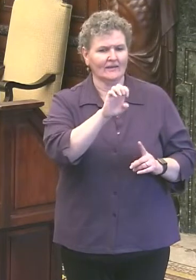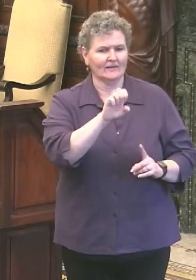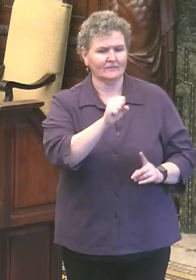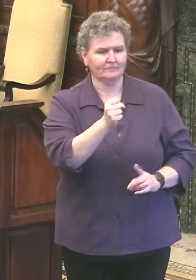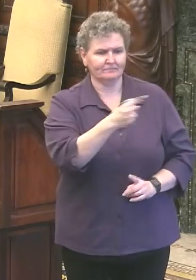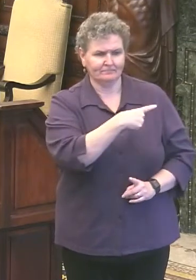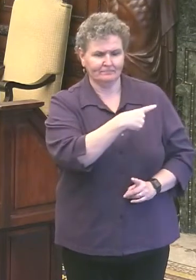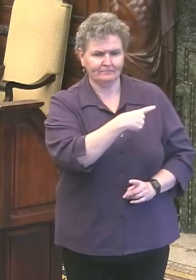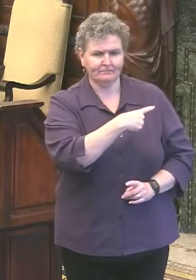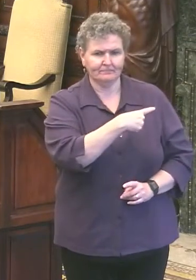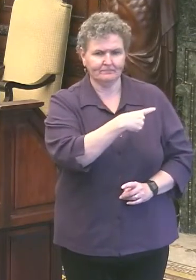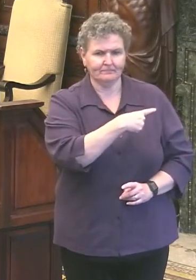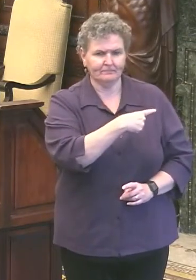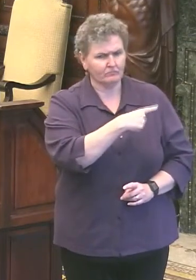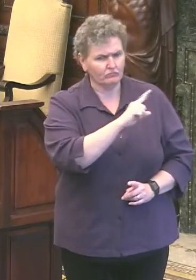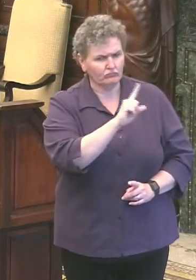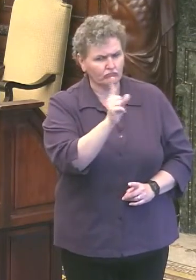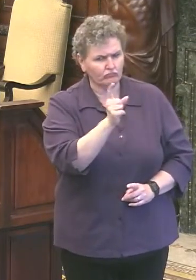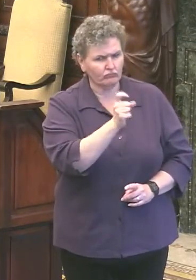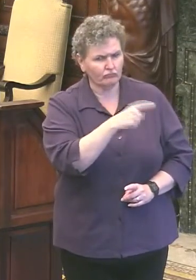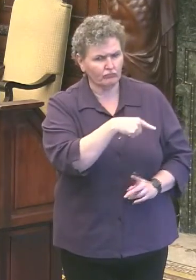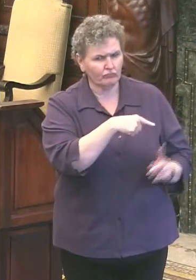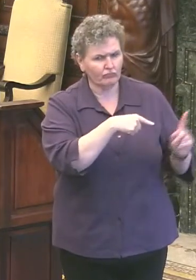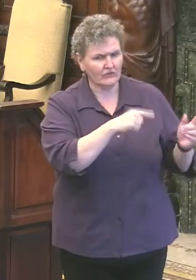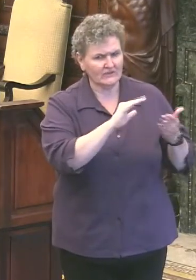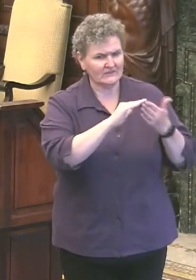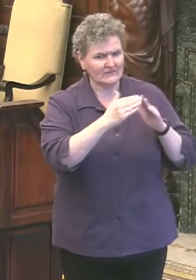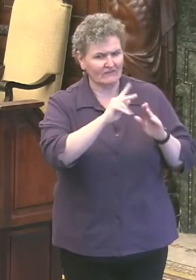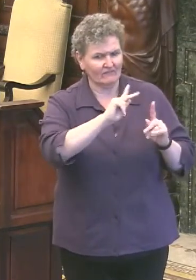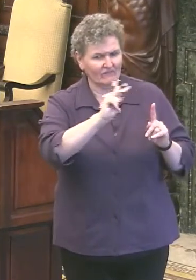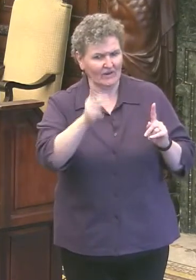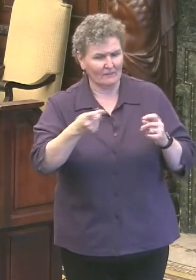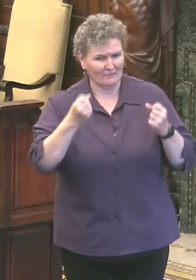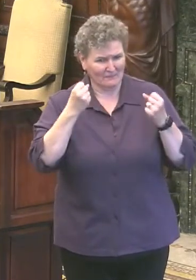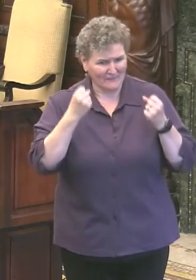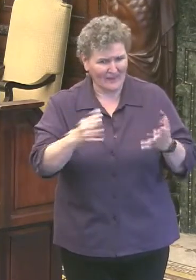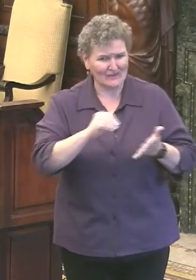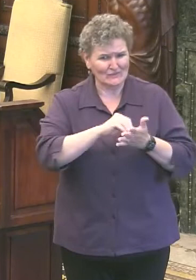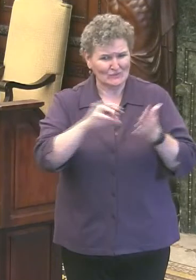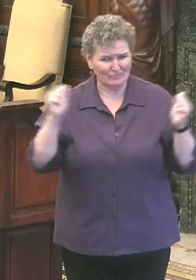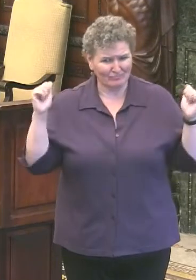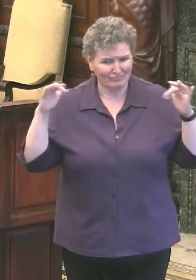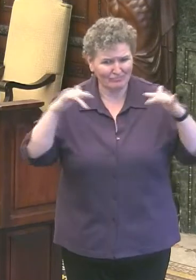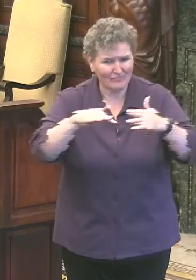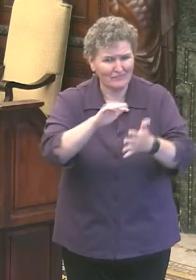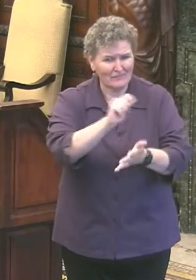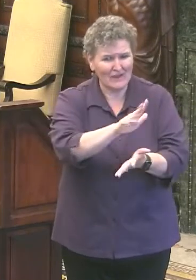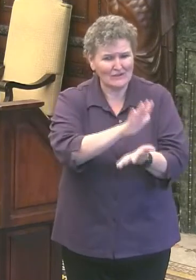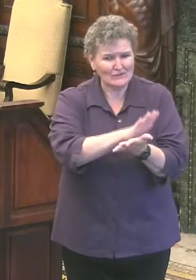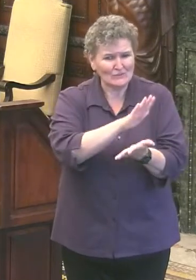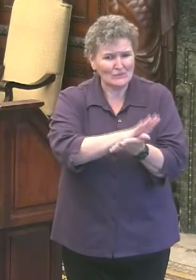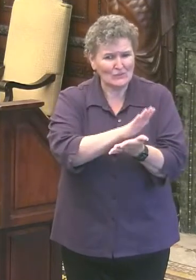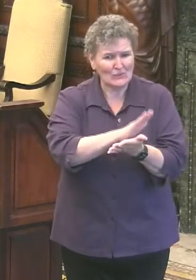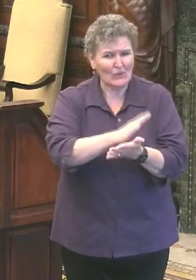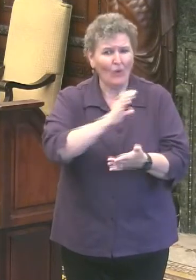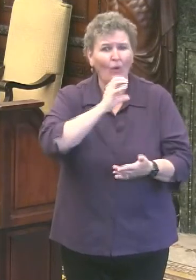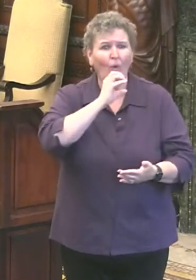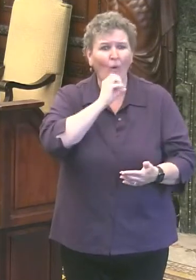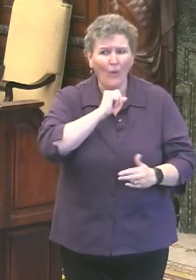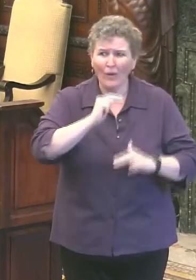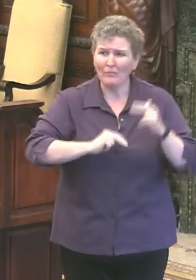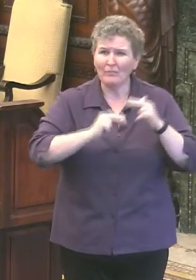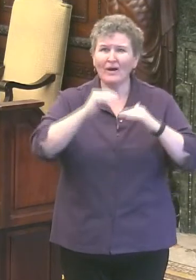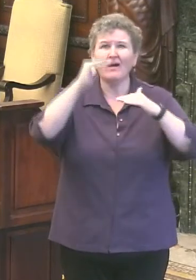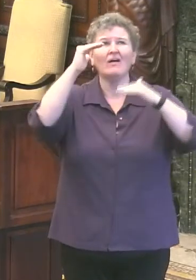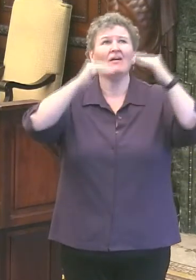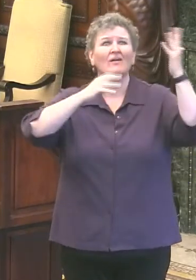Hite, as we know, in the city of Philadelphia, many of your students go to school in very old buildings, some 100 years old,